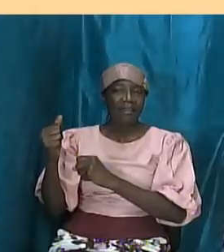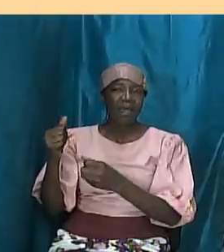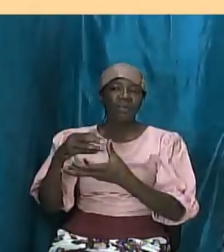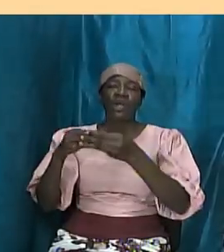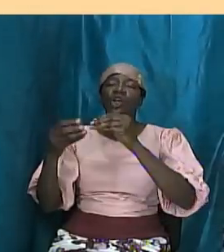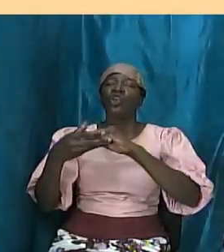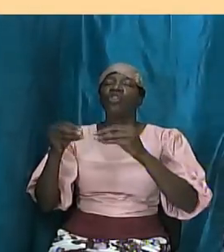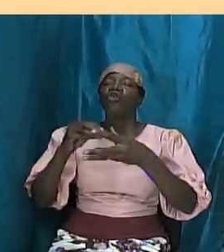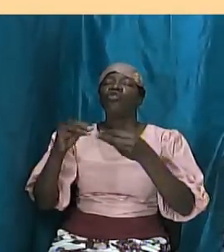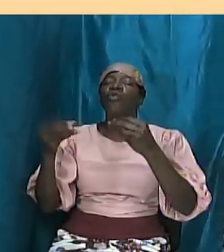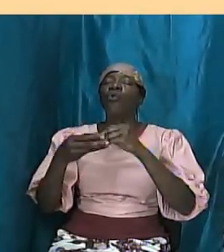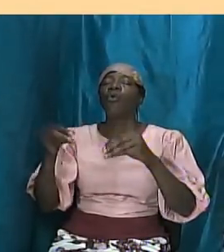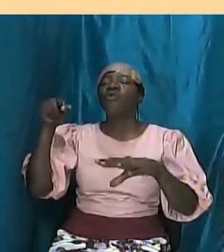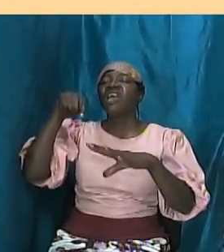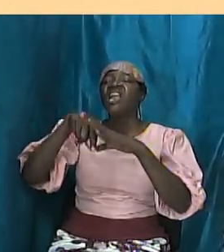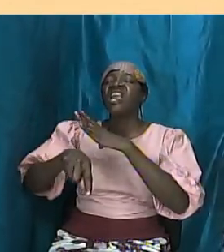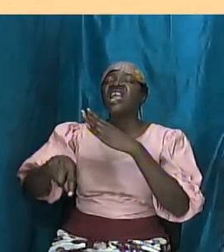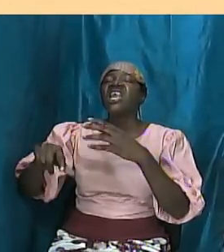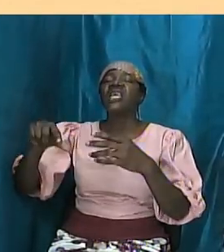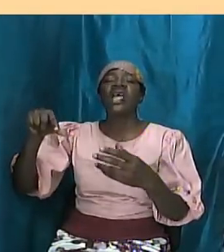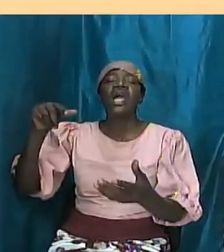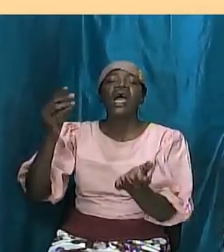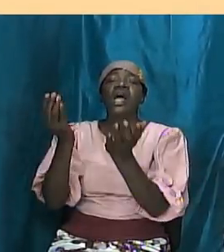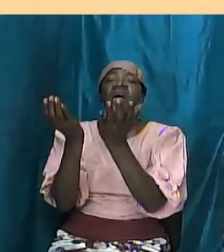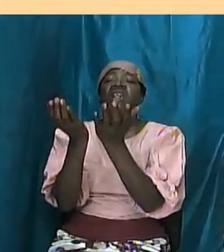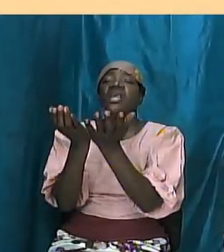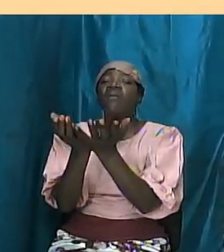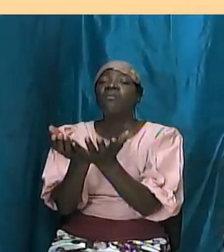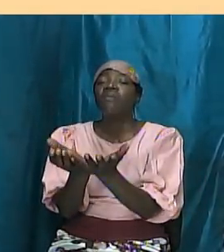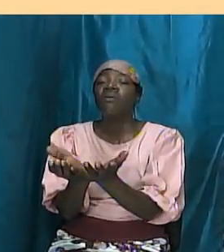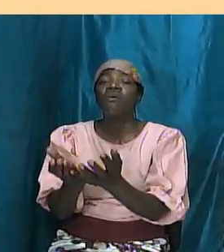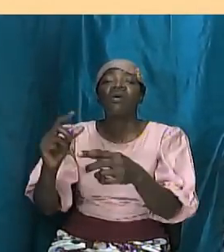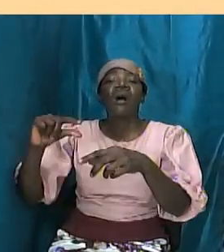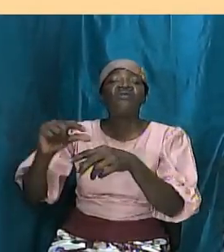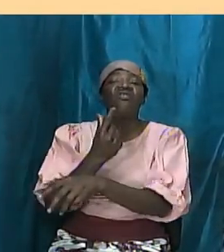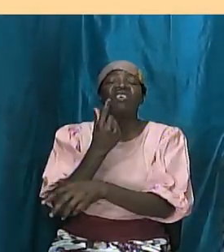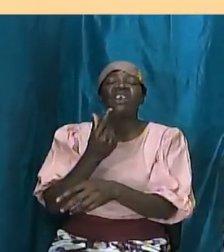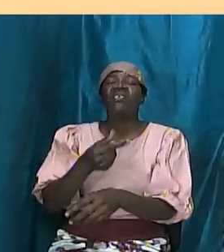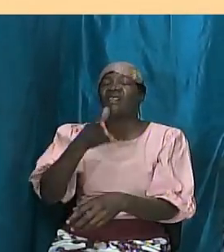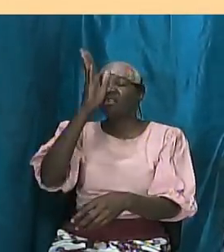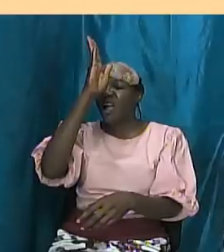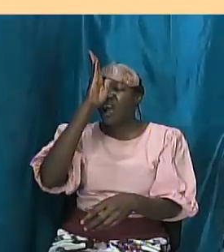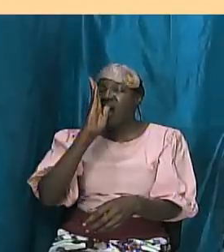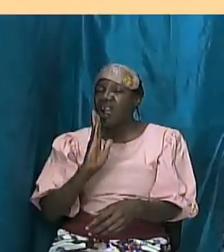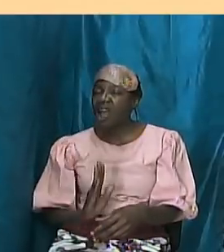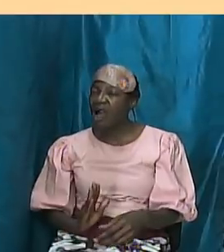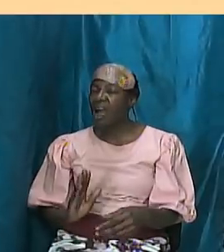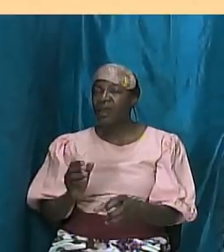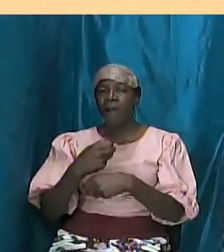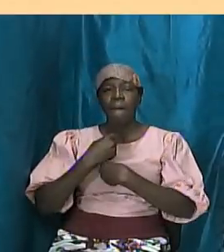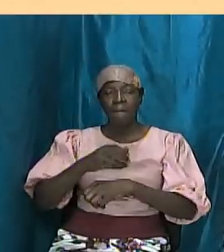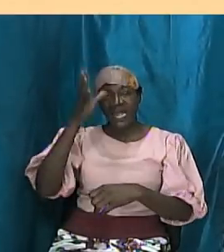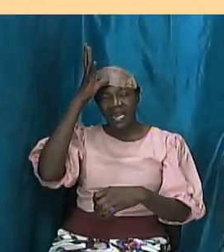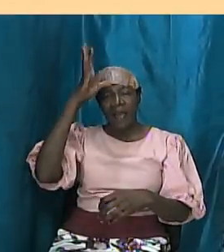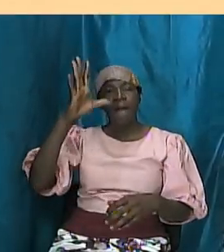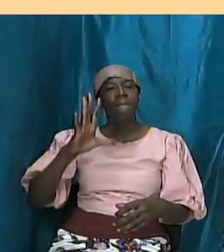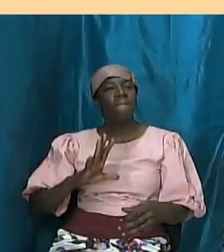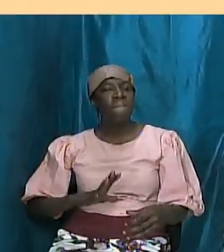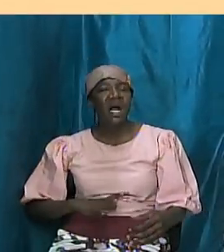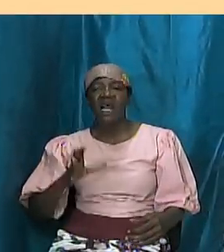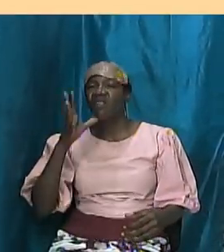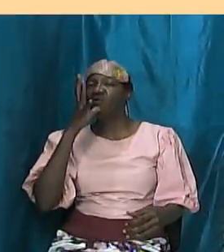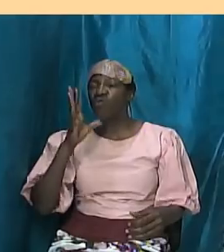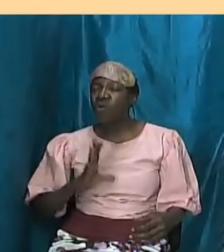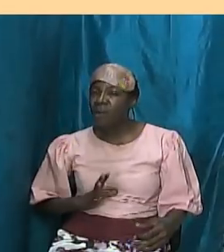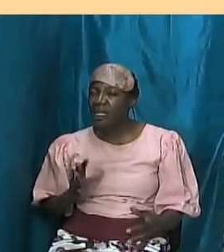as outlined in Genesis that God made man and woman. They have